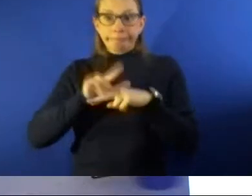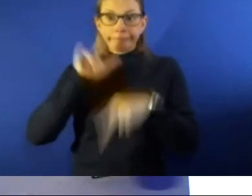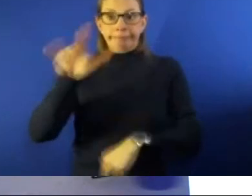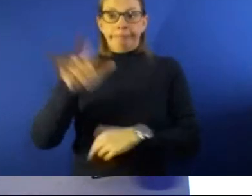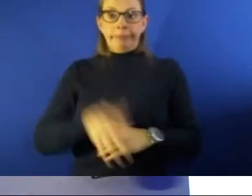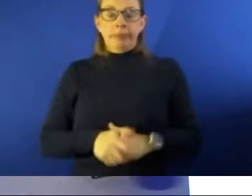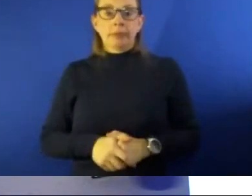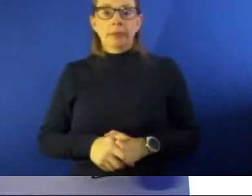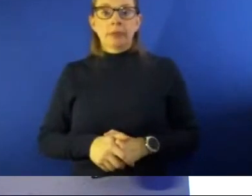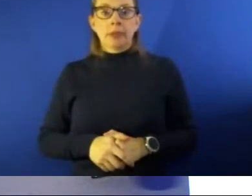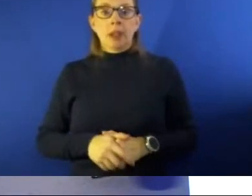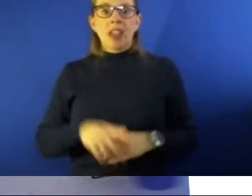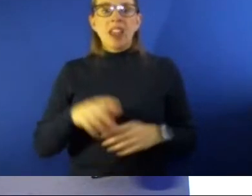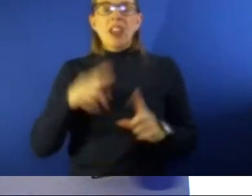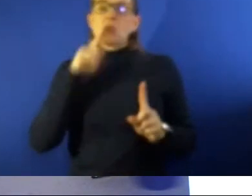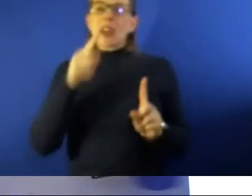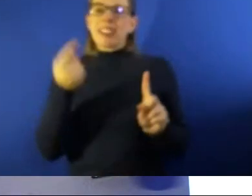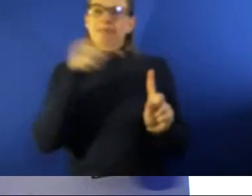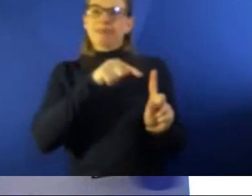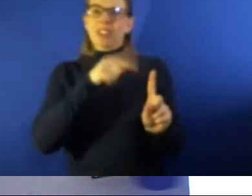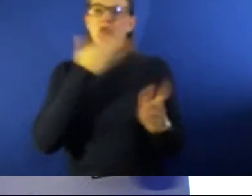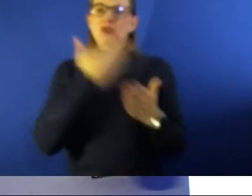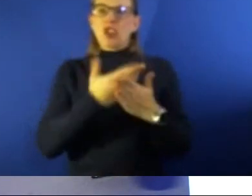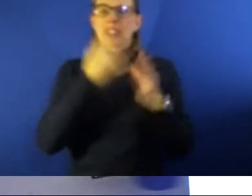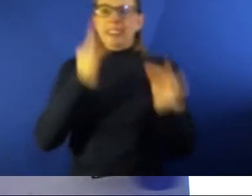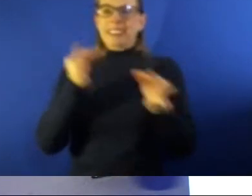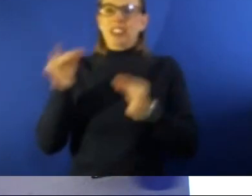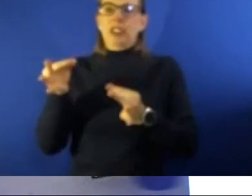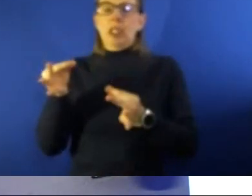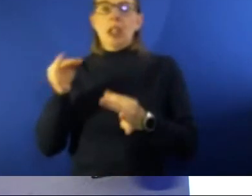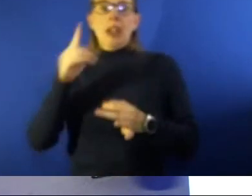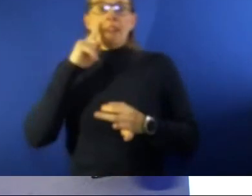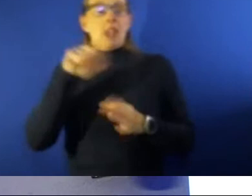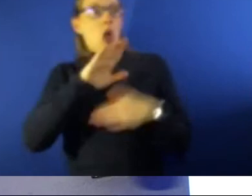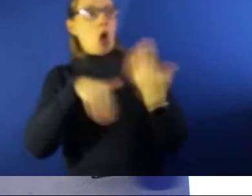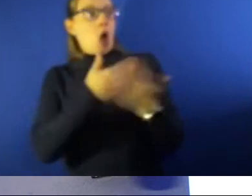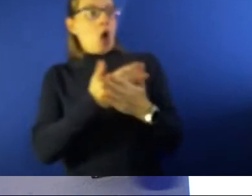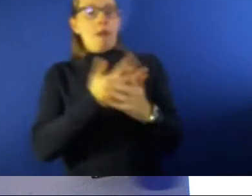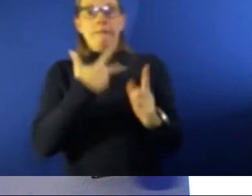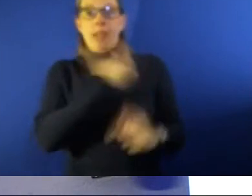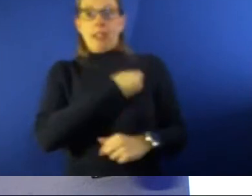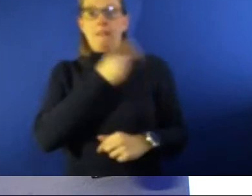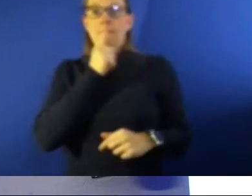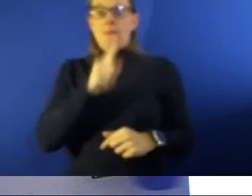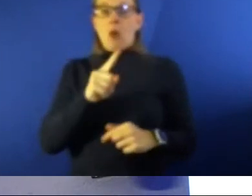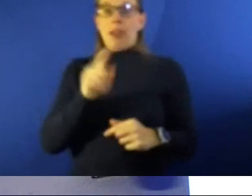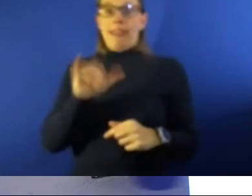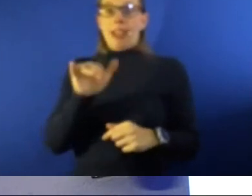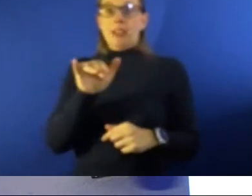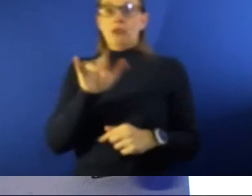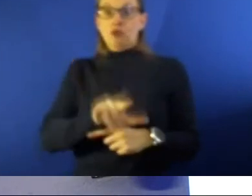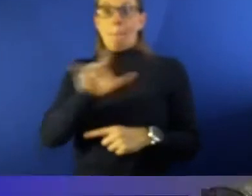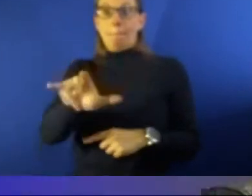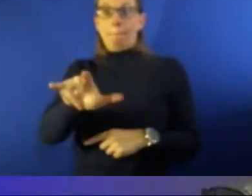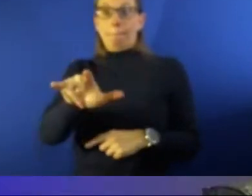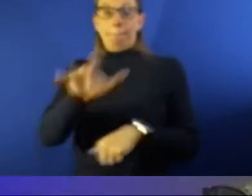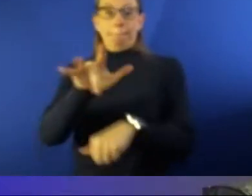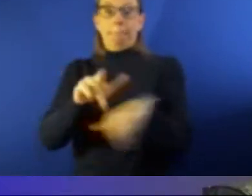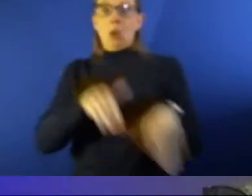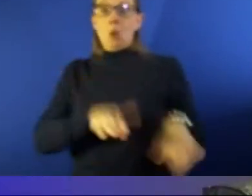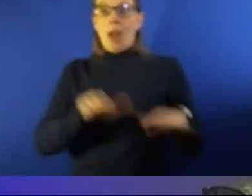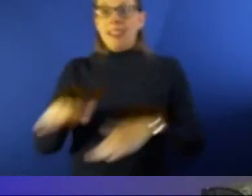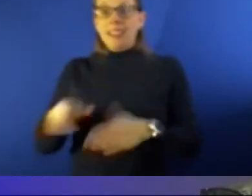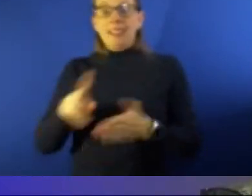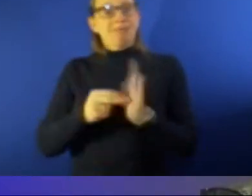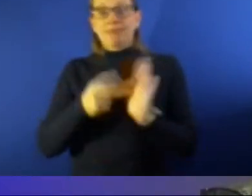good decisions. Like you said, you'd made a decision, everybody would be vaccinated when they went on that trip. They're not, so we're going to put it off. Yeah, it was a really hard decision,